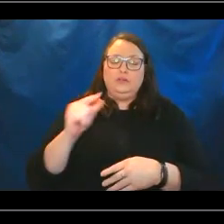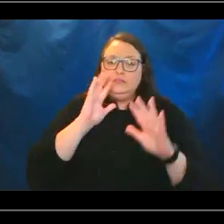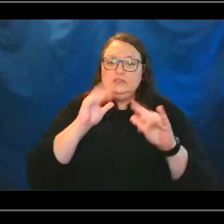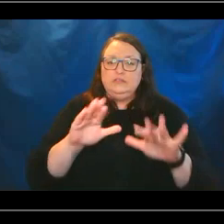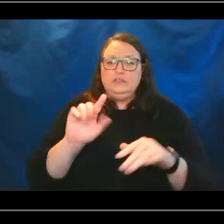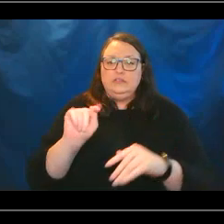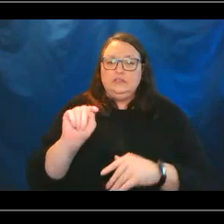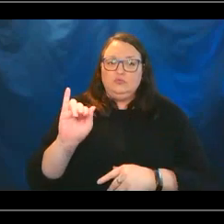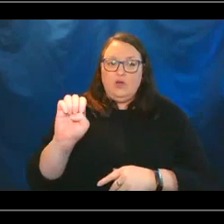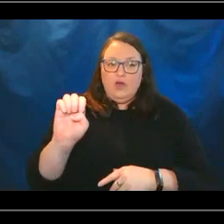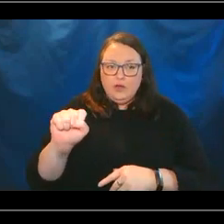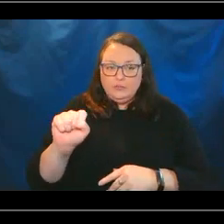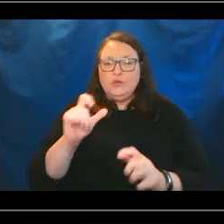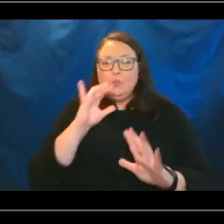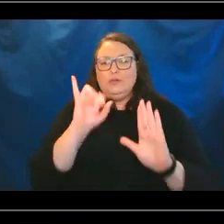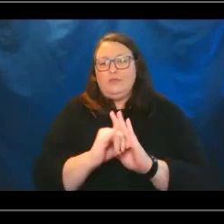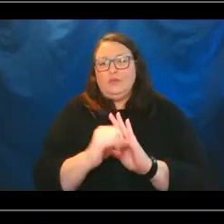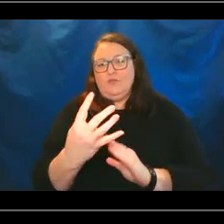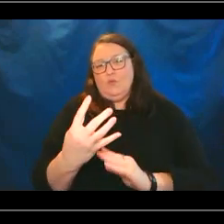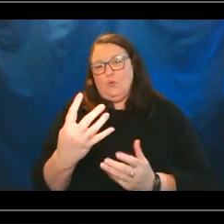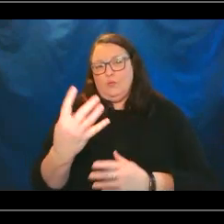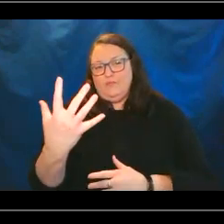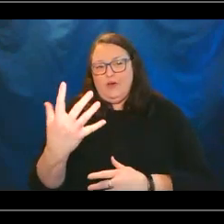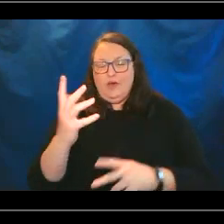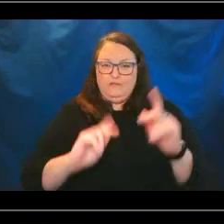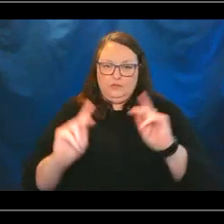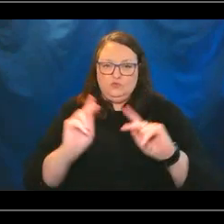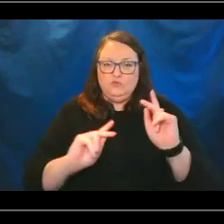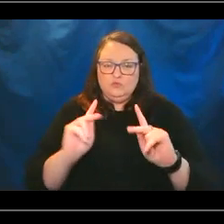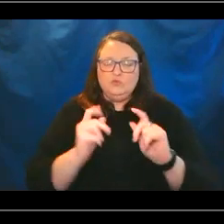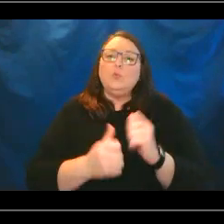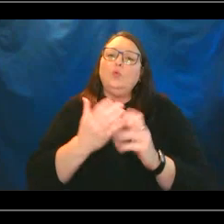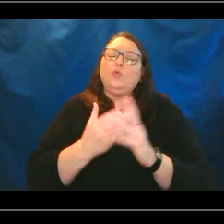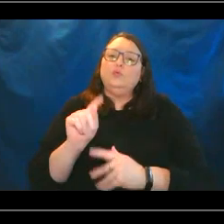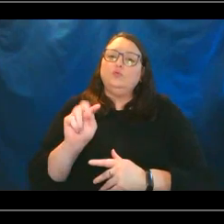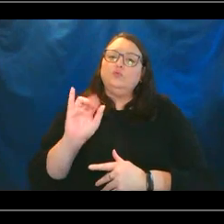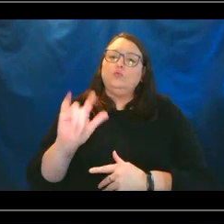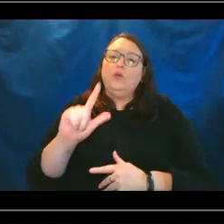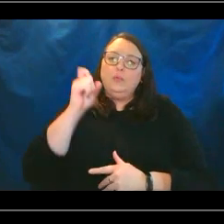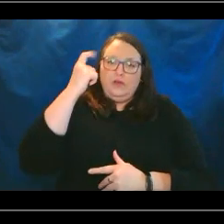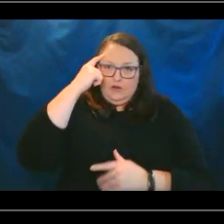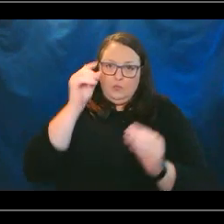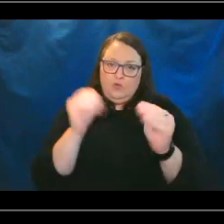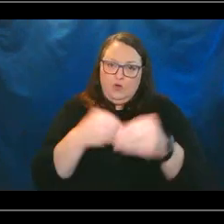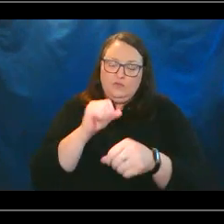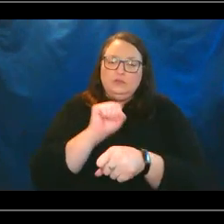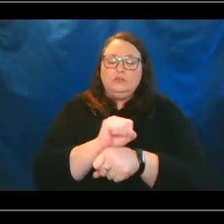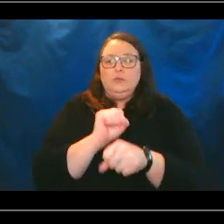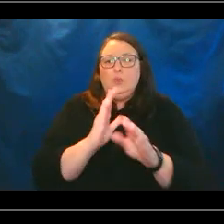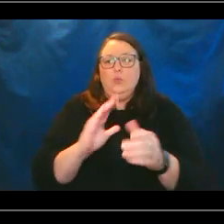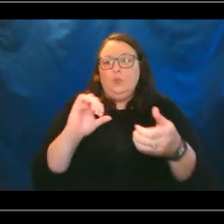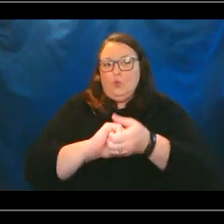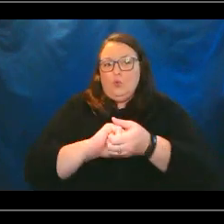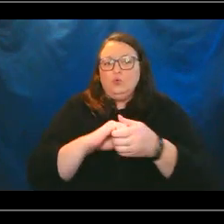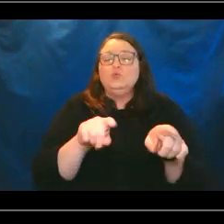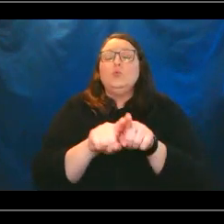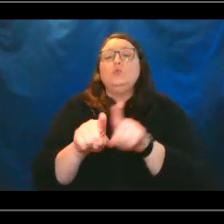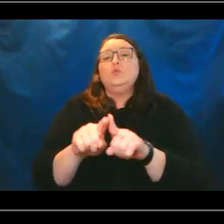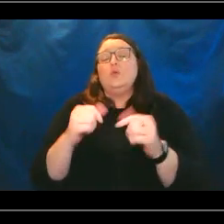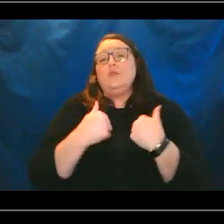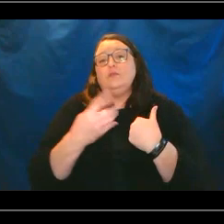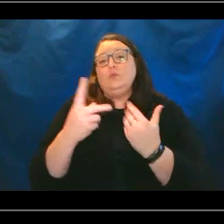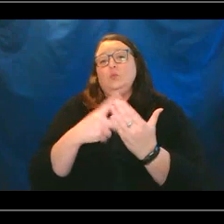5 individuals that they've worked on. So a lot of them are primarily through tribal government offices and employer partners. And then we also have a few